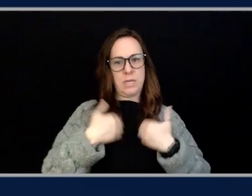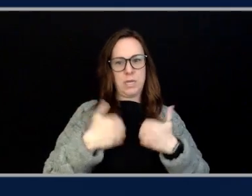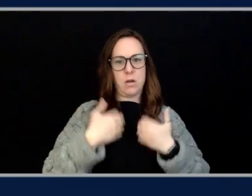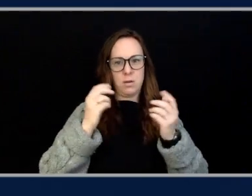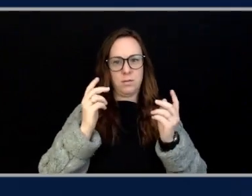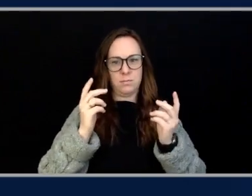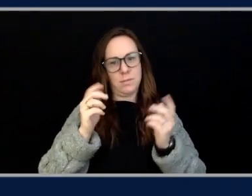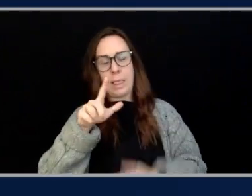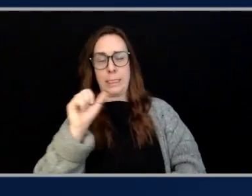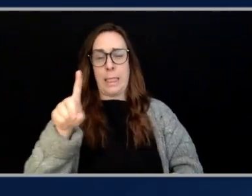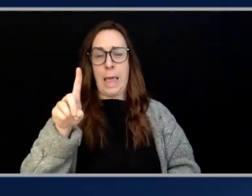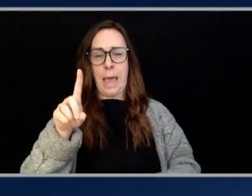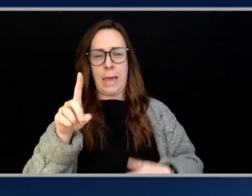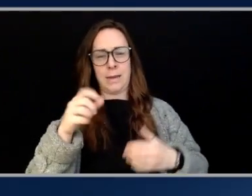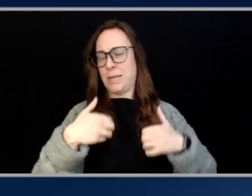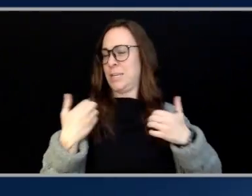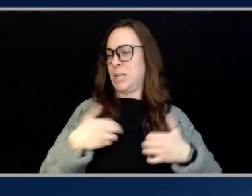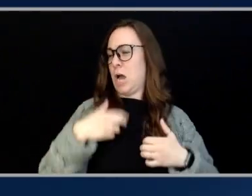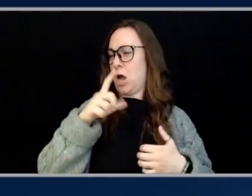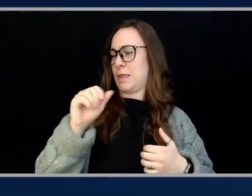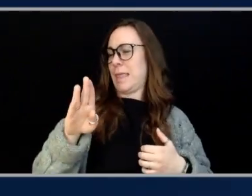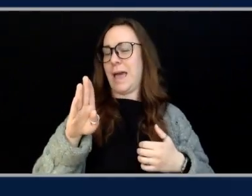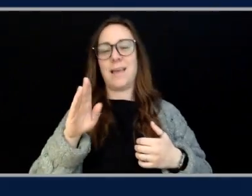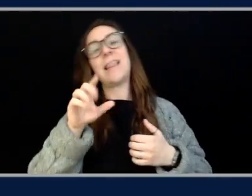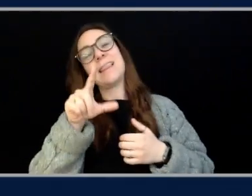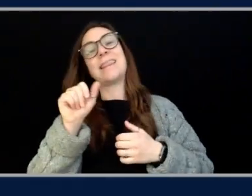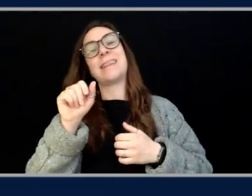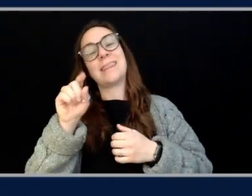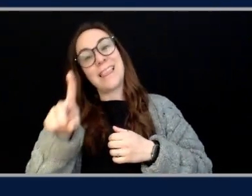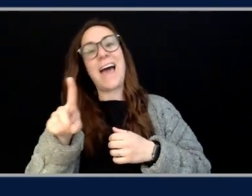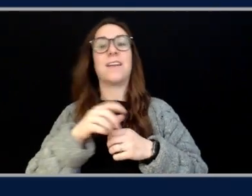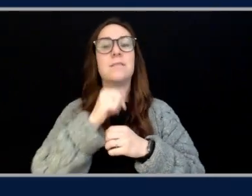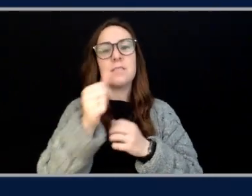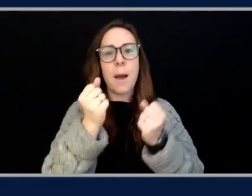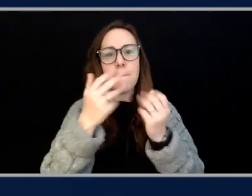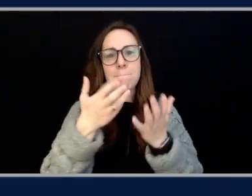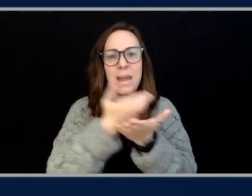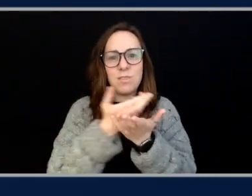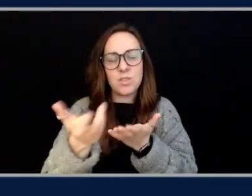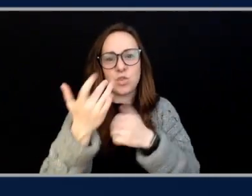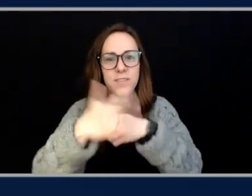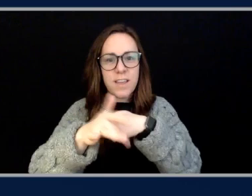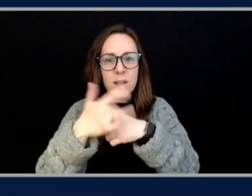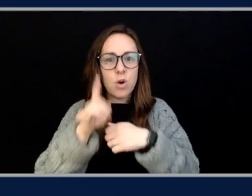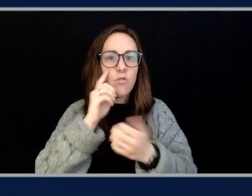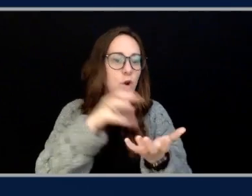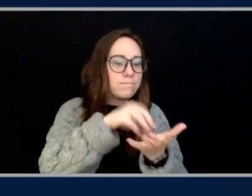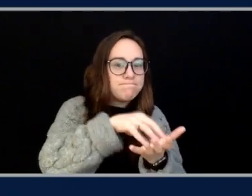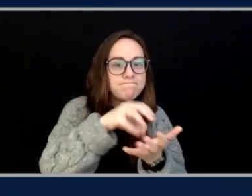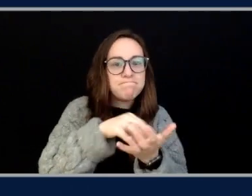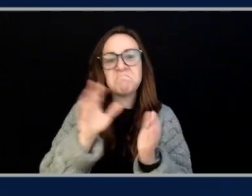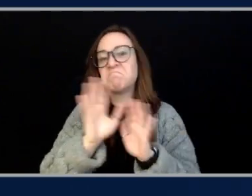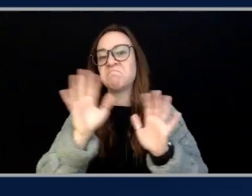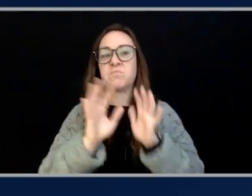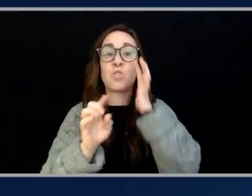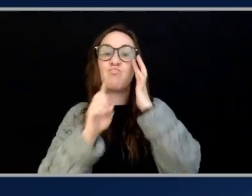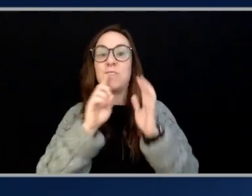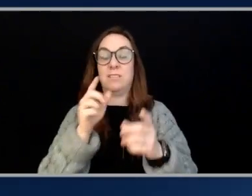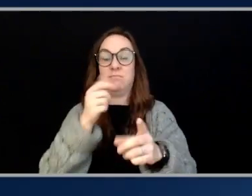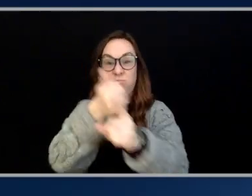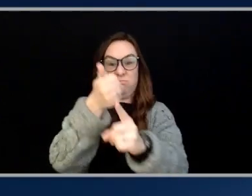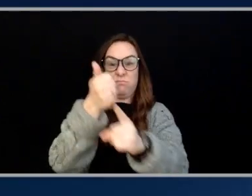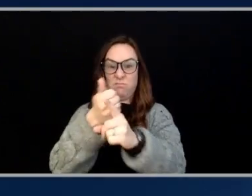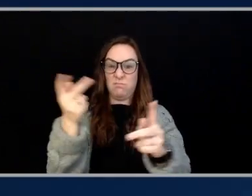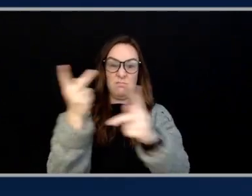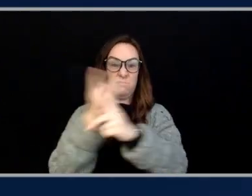young lad, there weren't resources available to really just learn. It was all kind of hey, figure it out. If